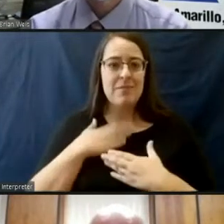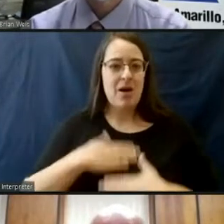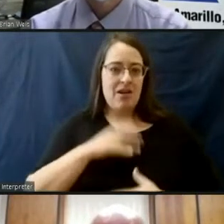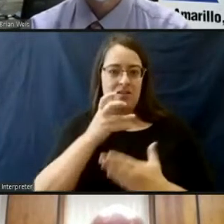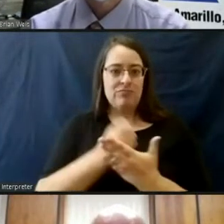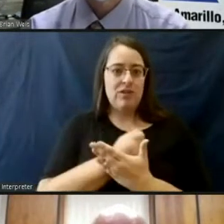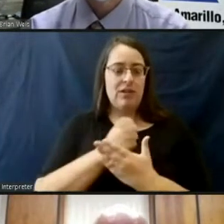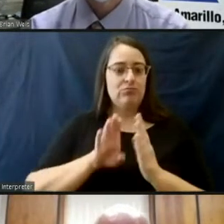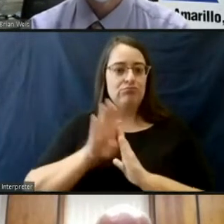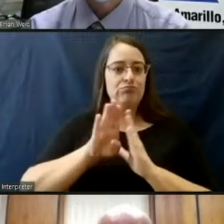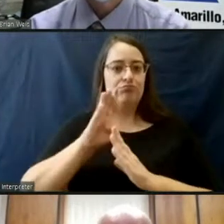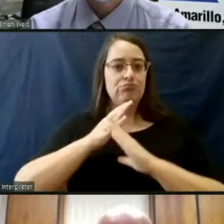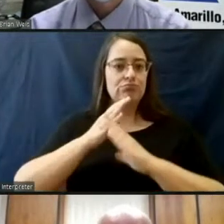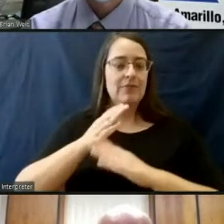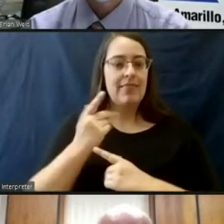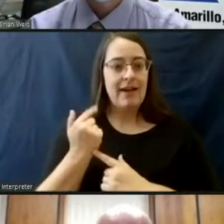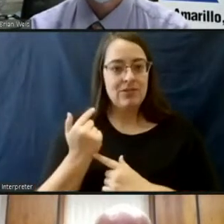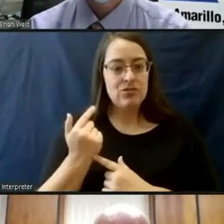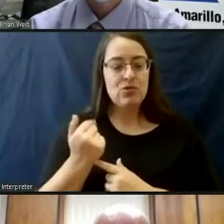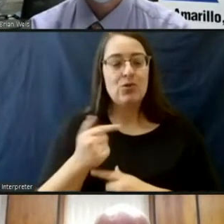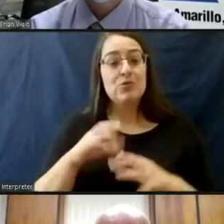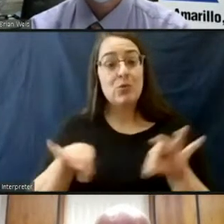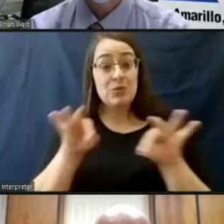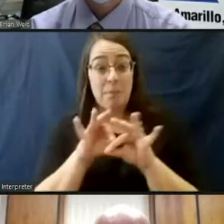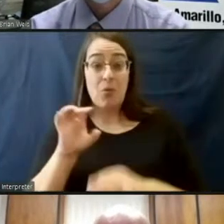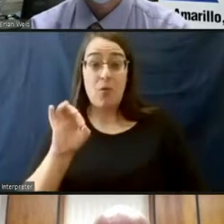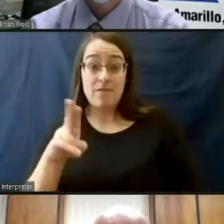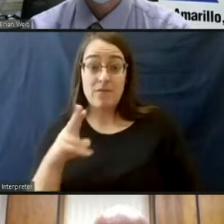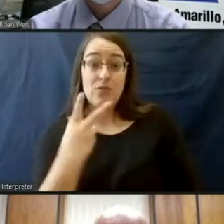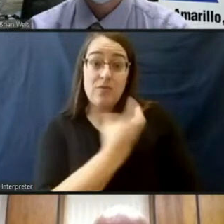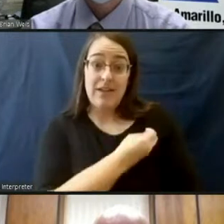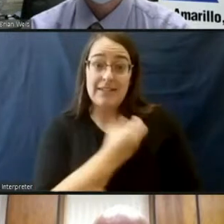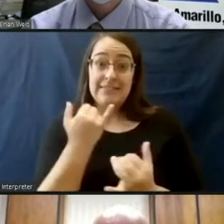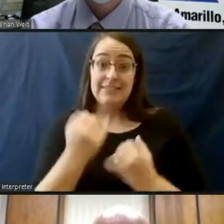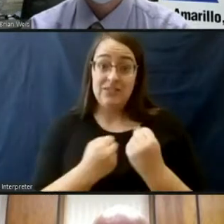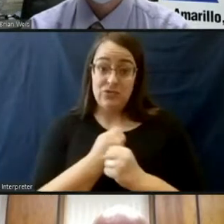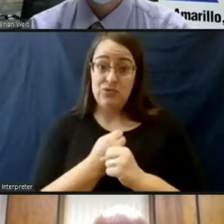flu vaccine in addition to the COVID vaccine.